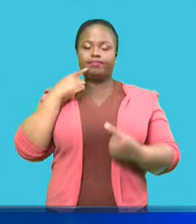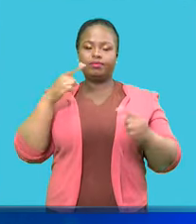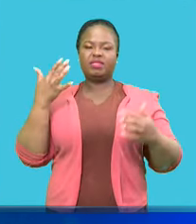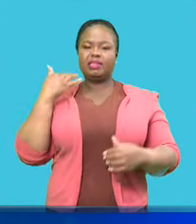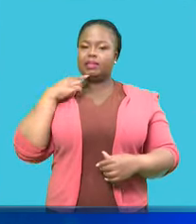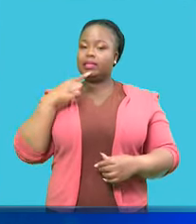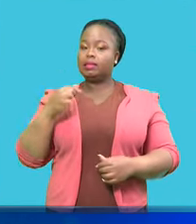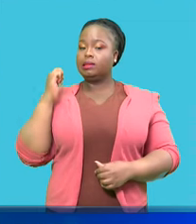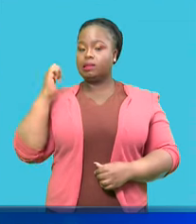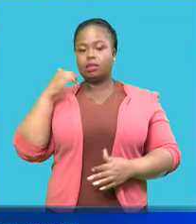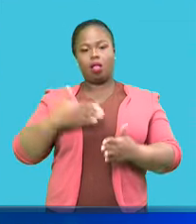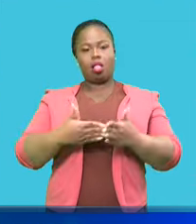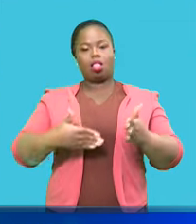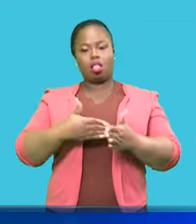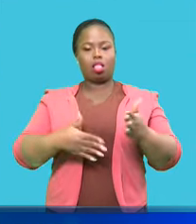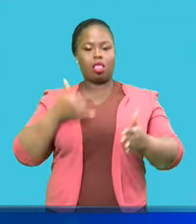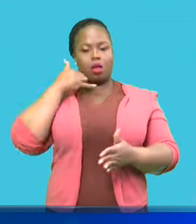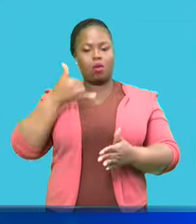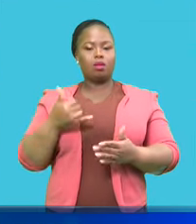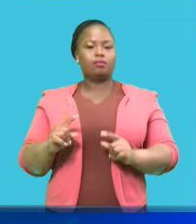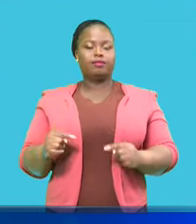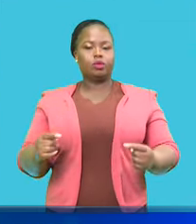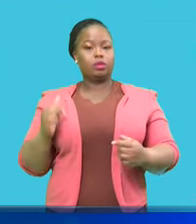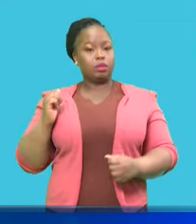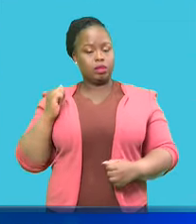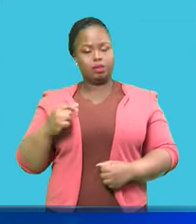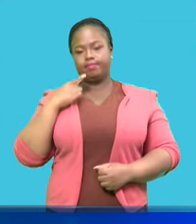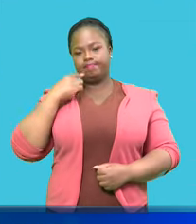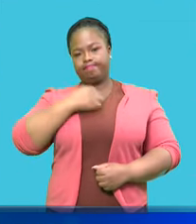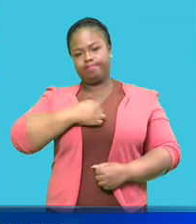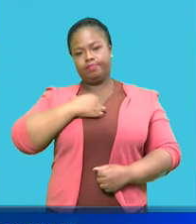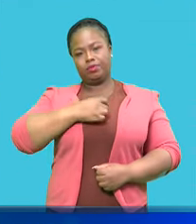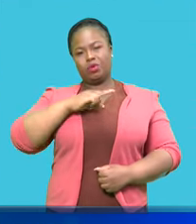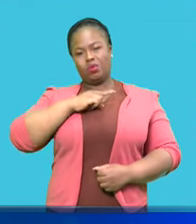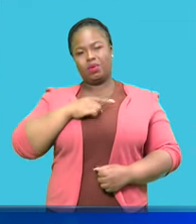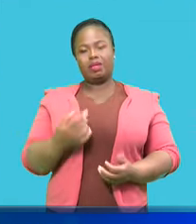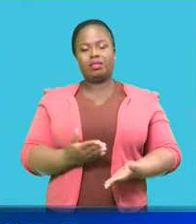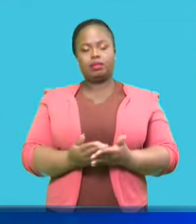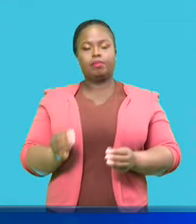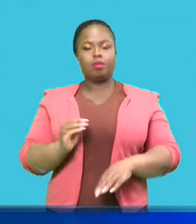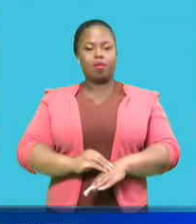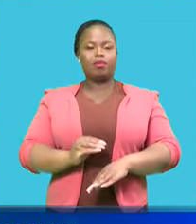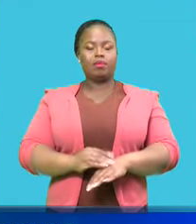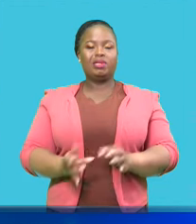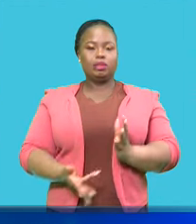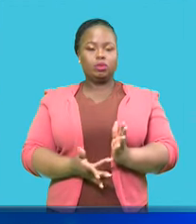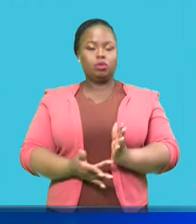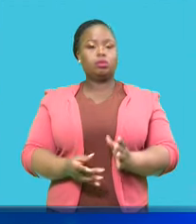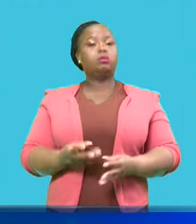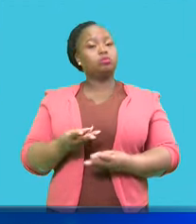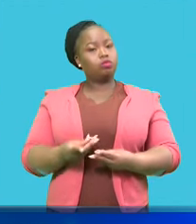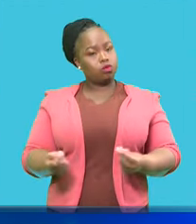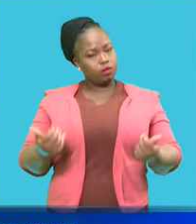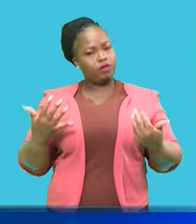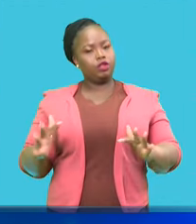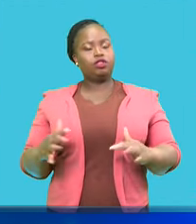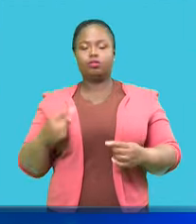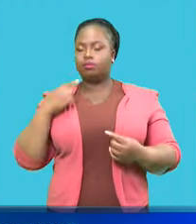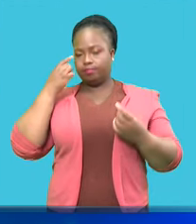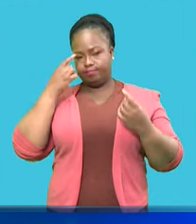iphazamiseke izolo kwesi sibhedlele. Isebe lixolisile kuluntu ngengxamleko ebangelwe ngala magingxi-gingxi obuxhakaxhaka liqinisekisa ukuba